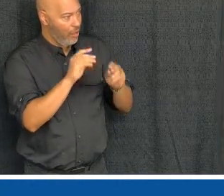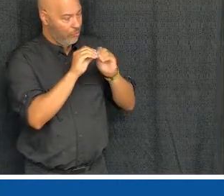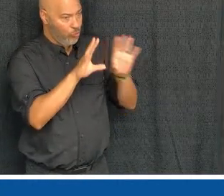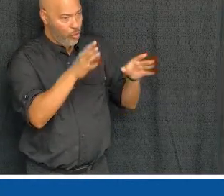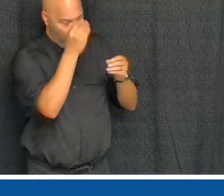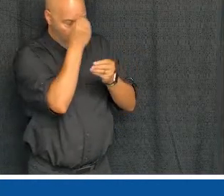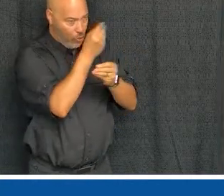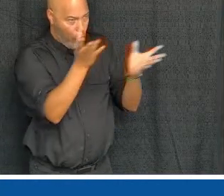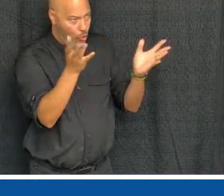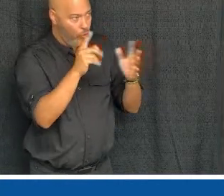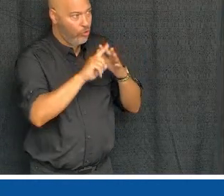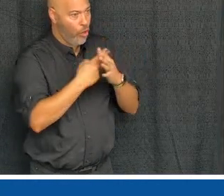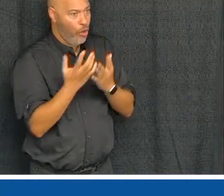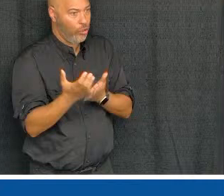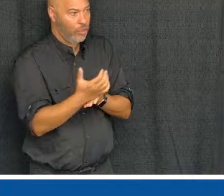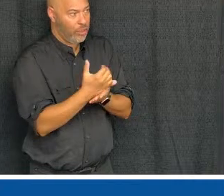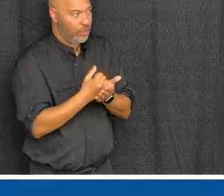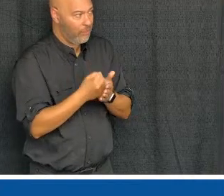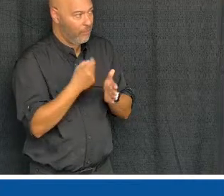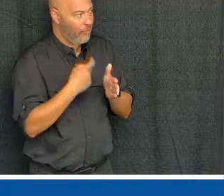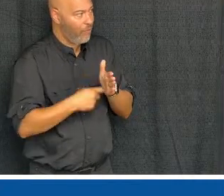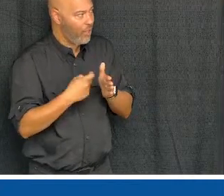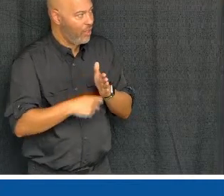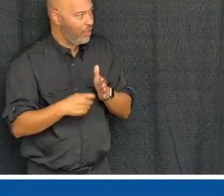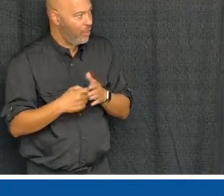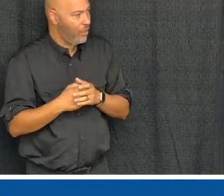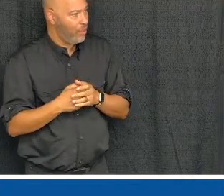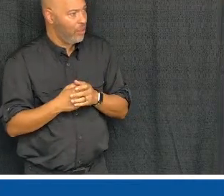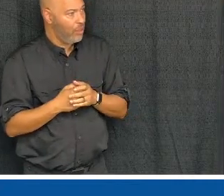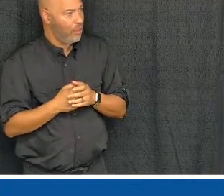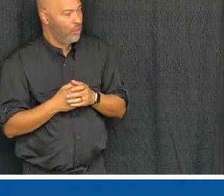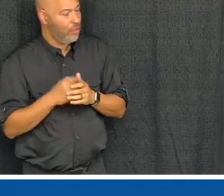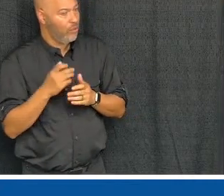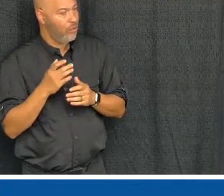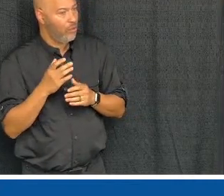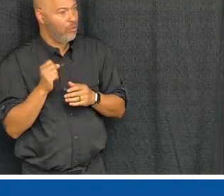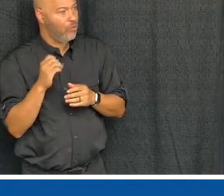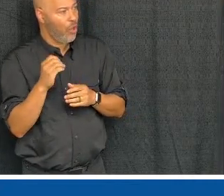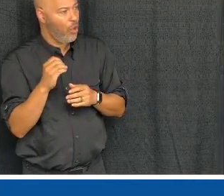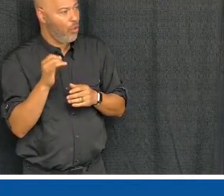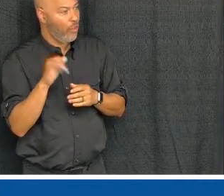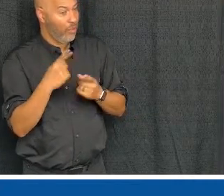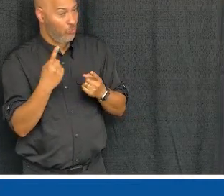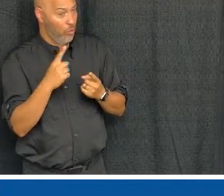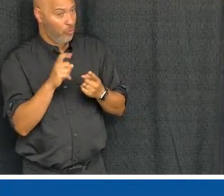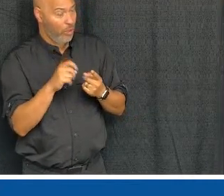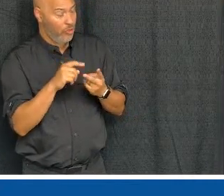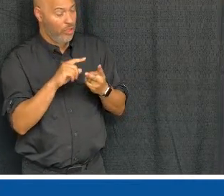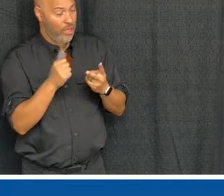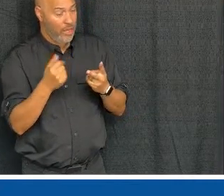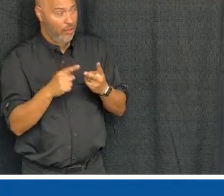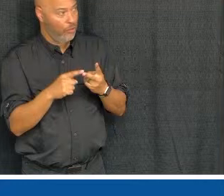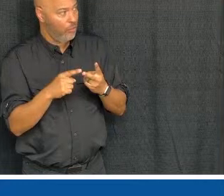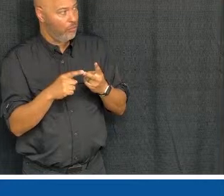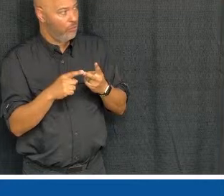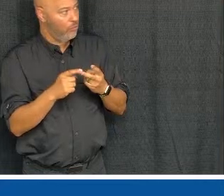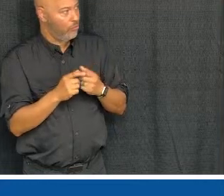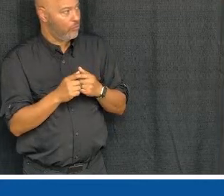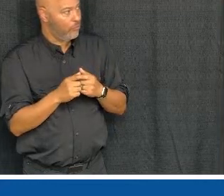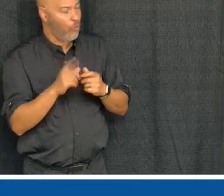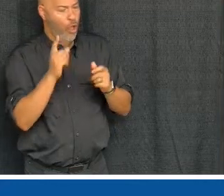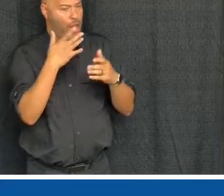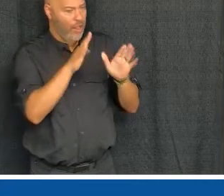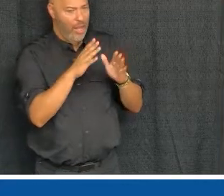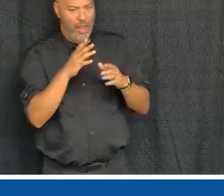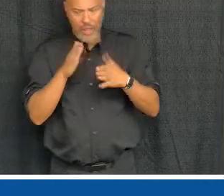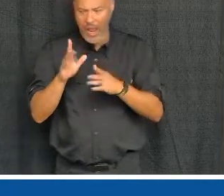notice and start collecting in advance of that? That's one question. And then, Let her answer that one Okay. first,